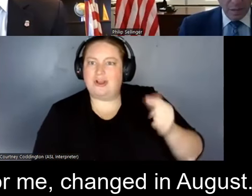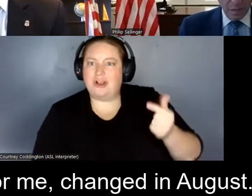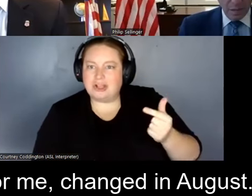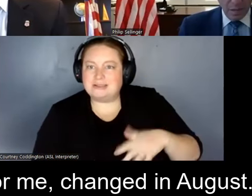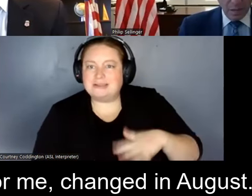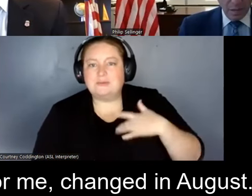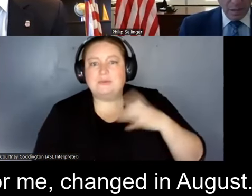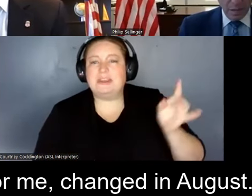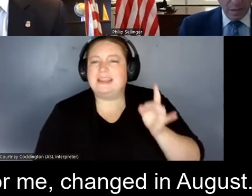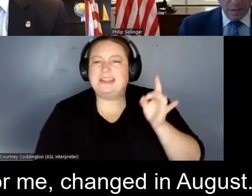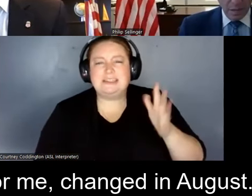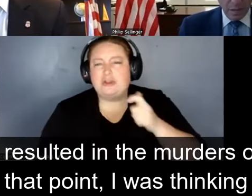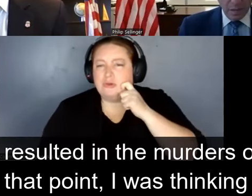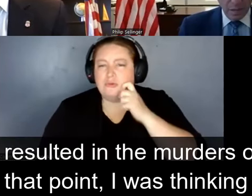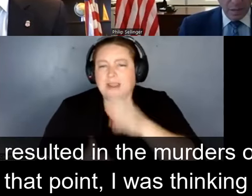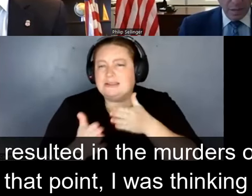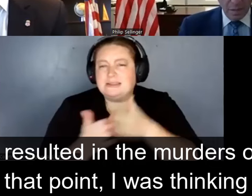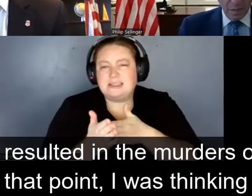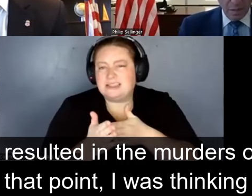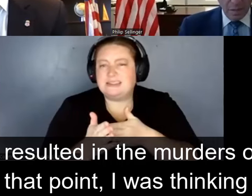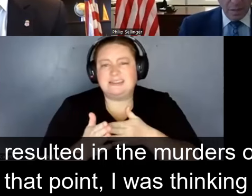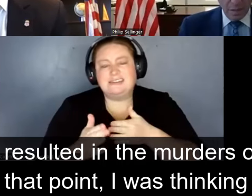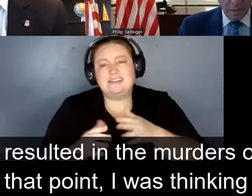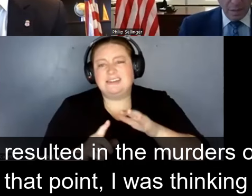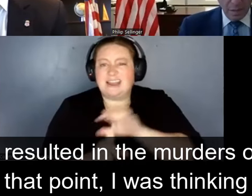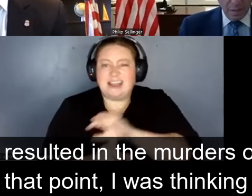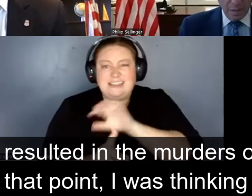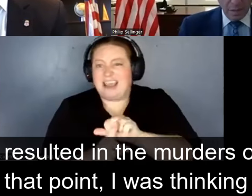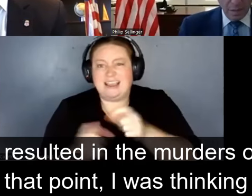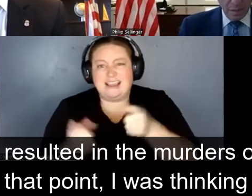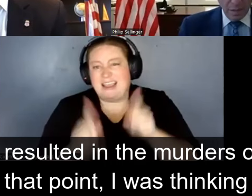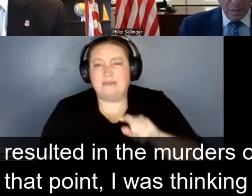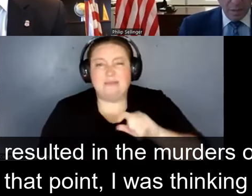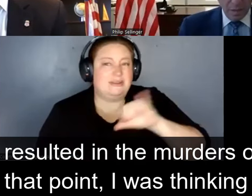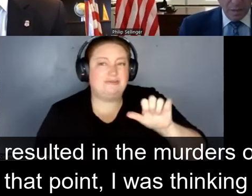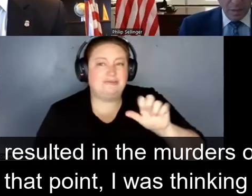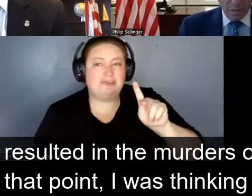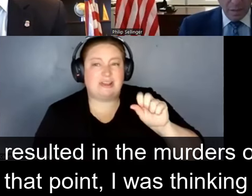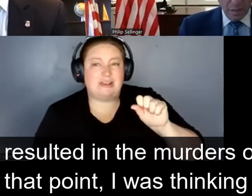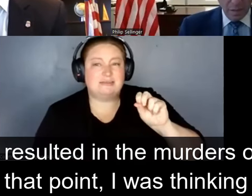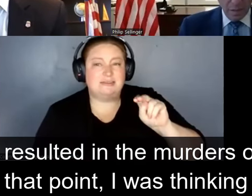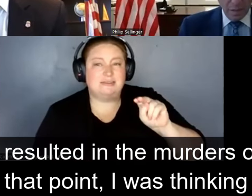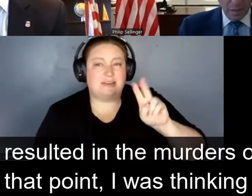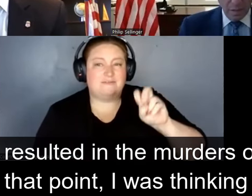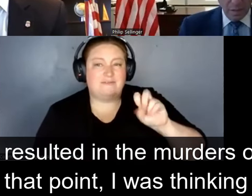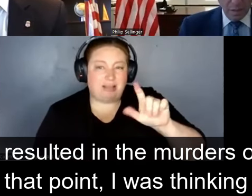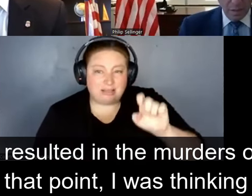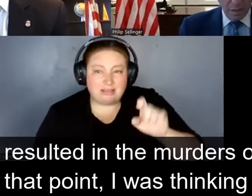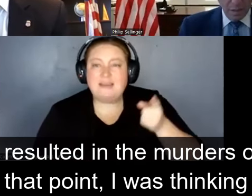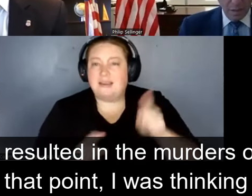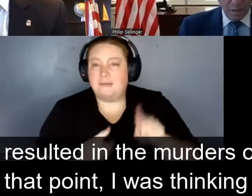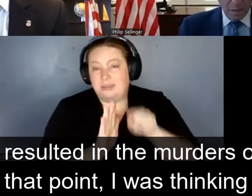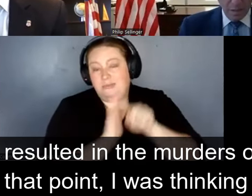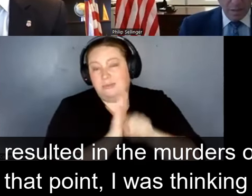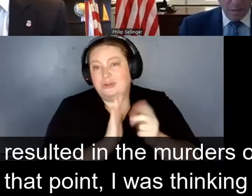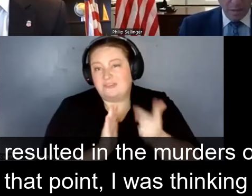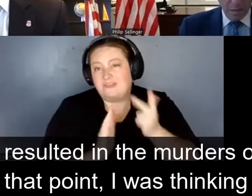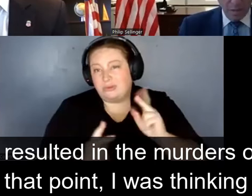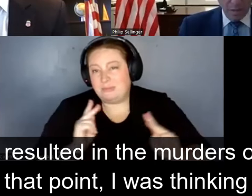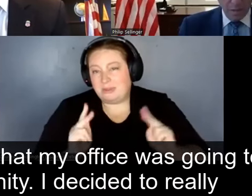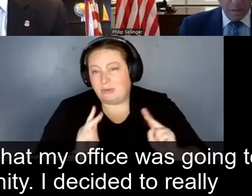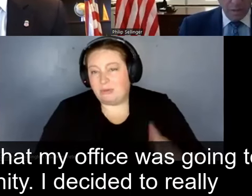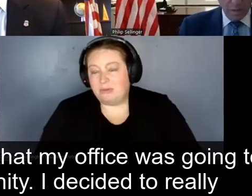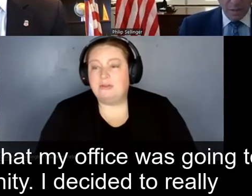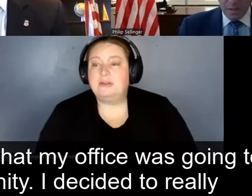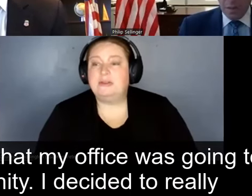terribly racistly motivated attack in Jacksonville that resulted in the murders of three people. And at that